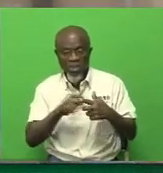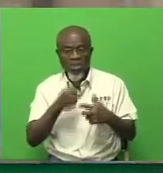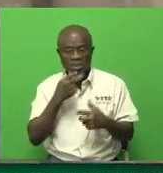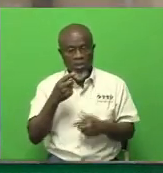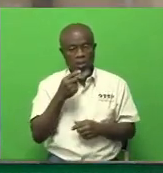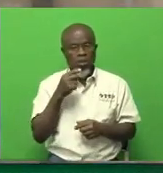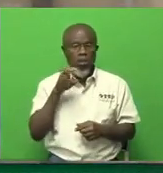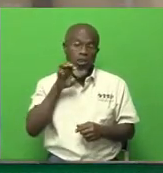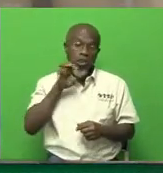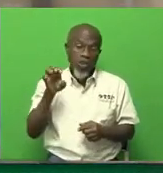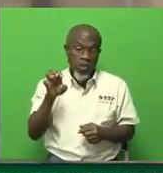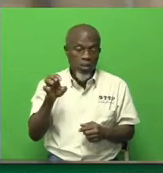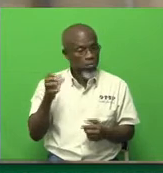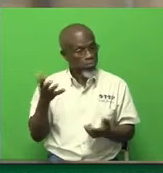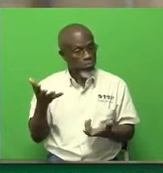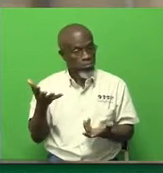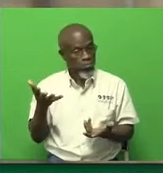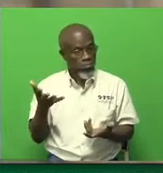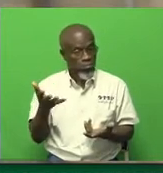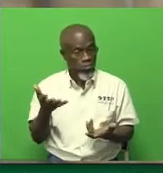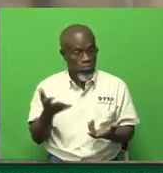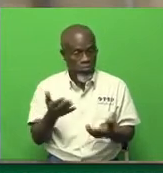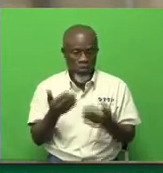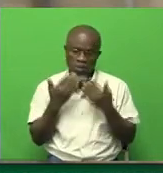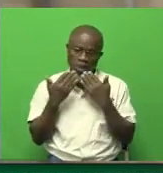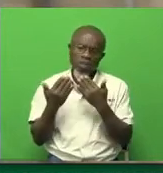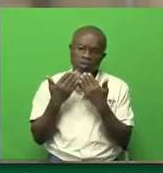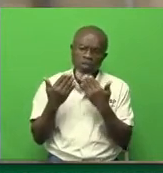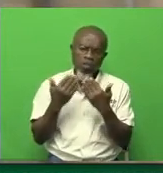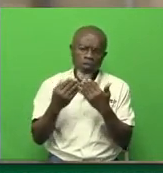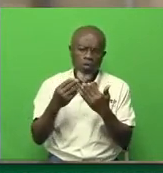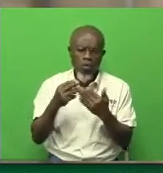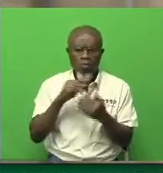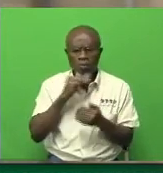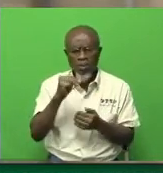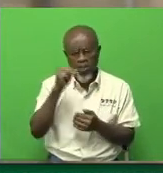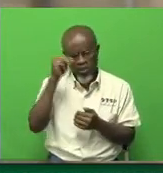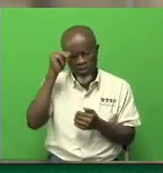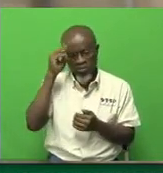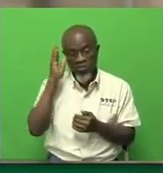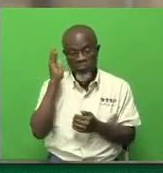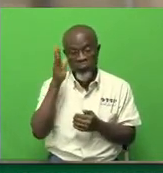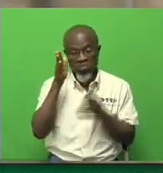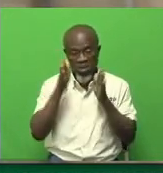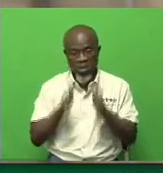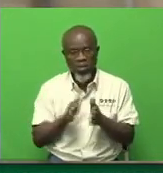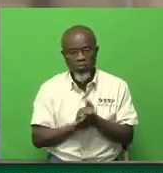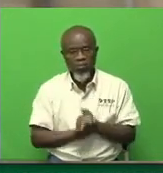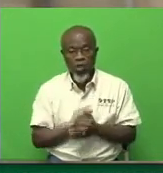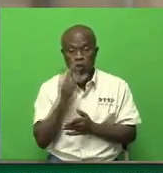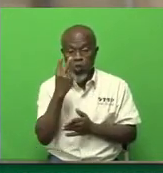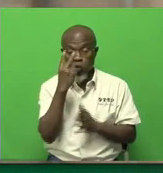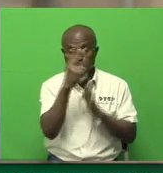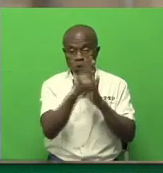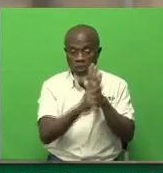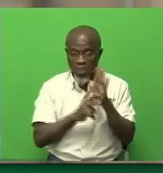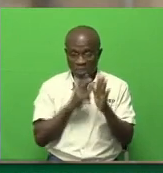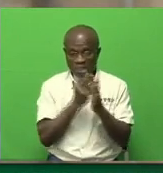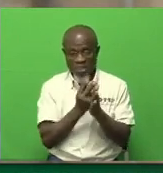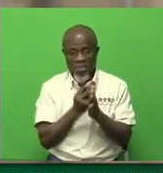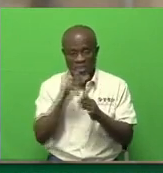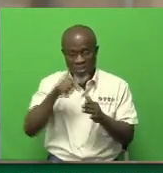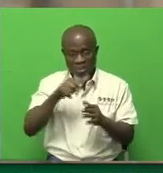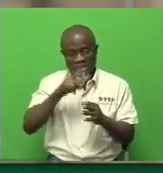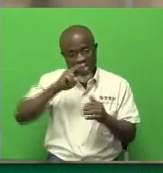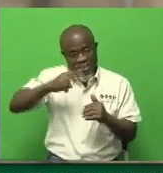thank you very much Madam speaker Madam speaker two years in this second